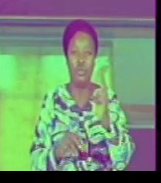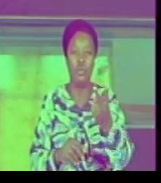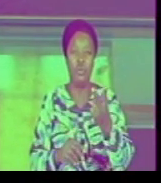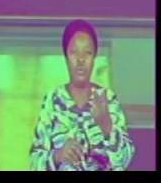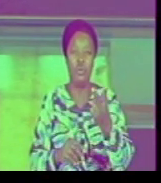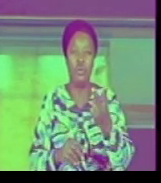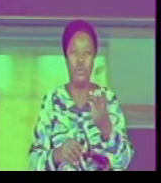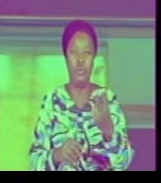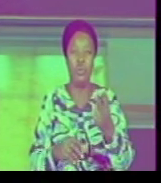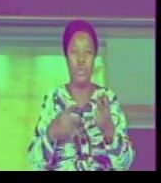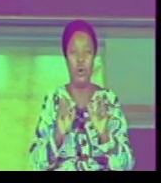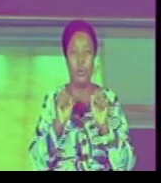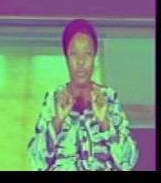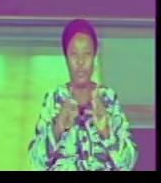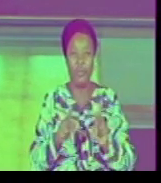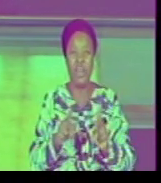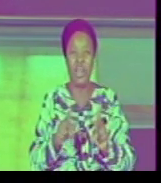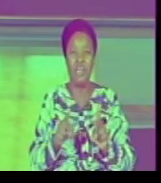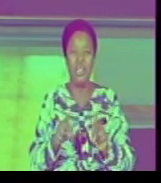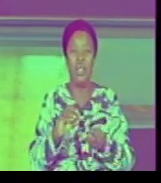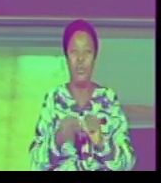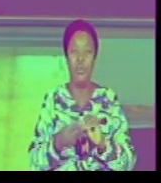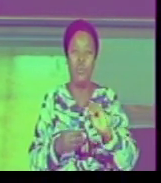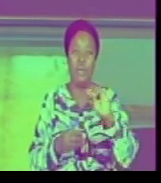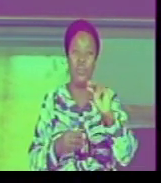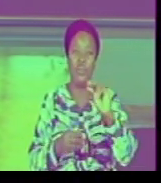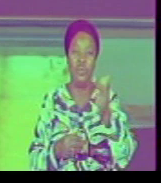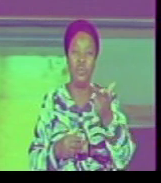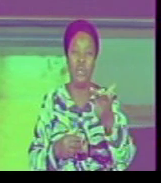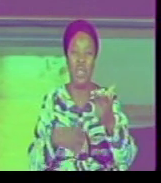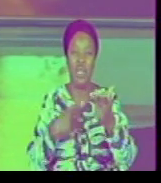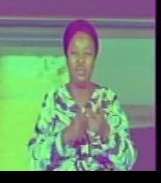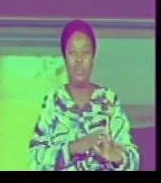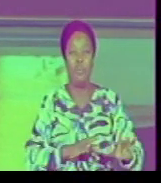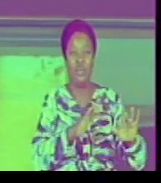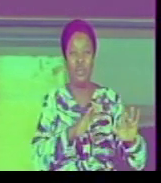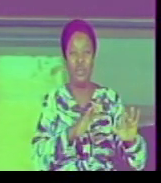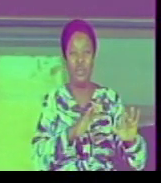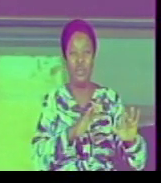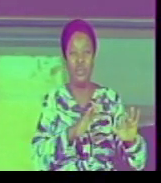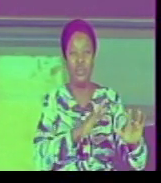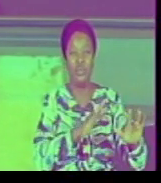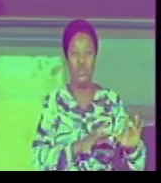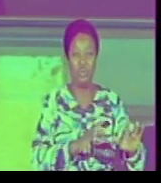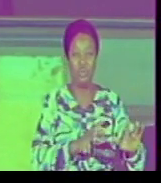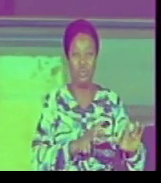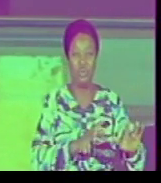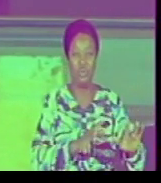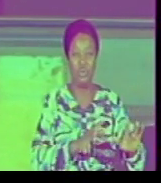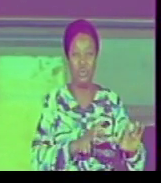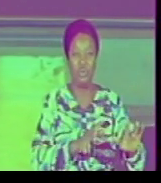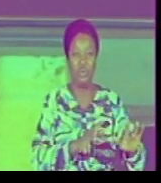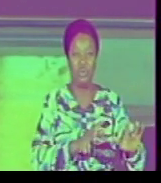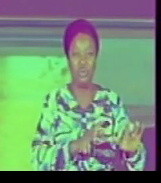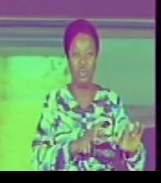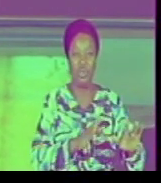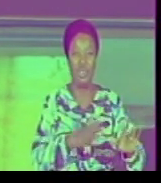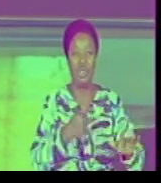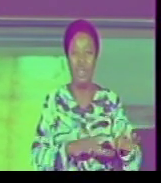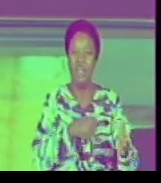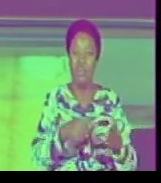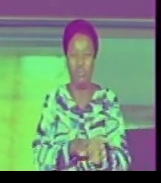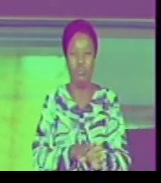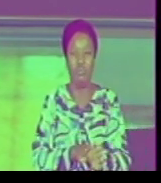privilege. Number three, the passion. The passion. This year you'll not be sluggish. You'll not